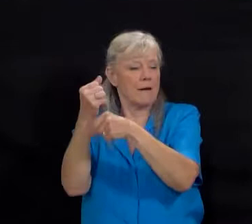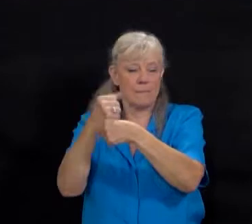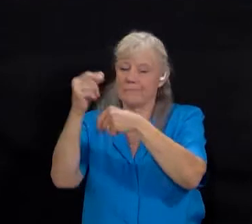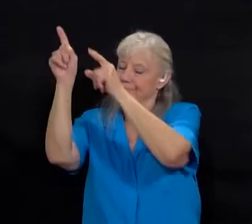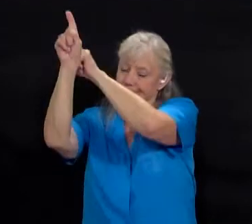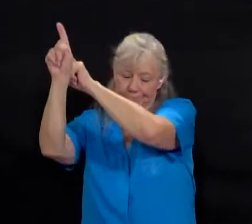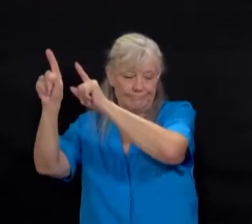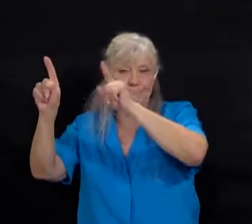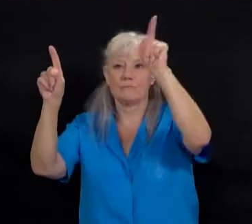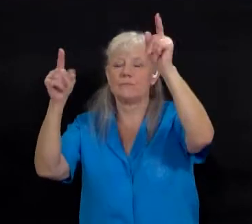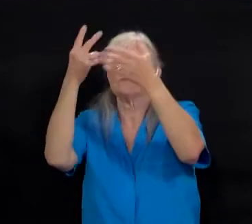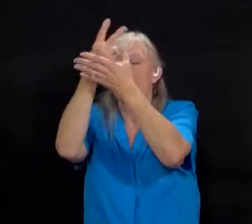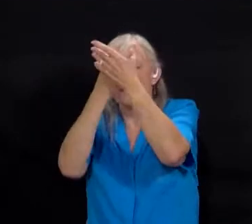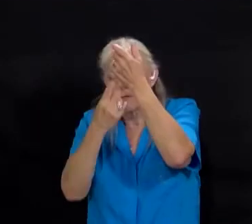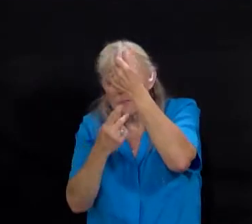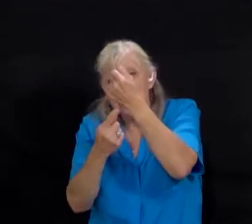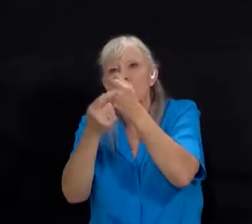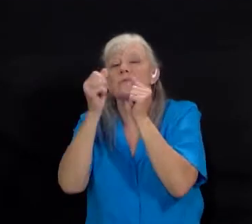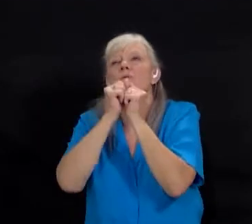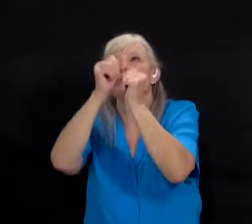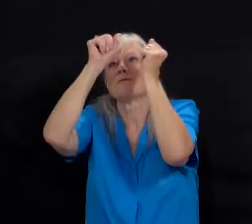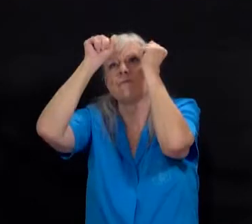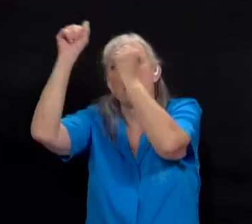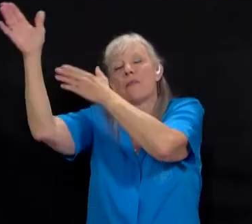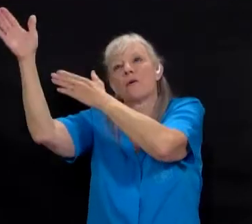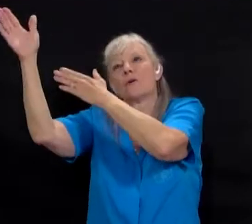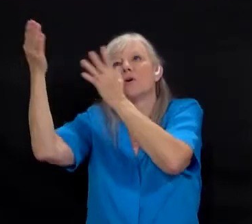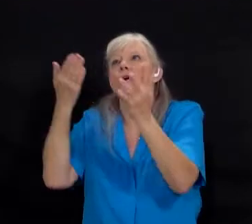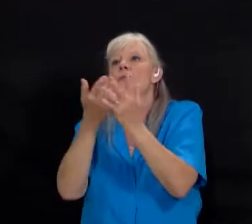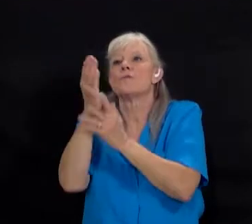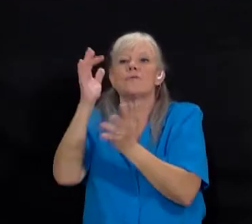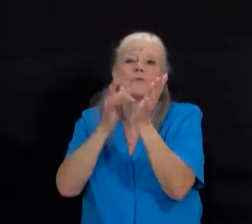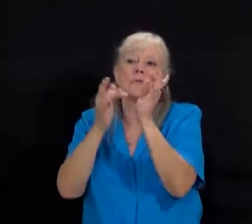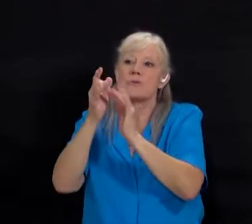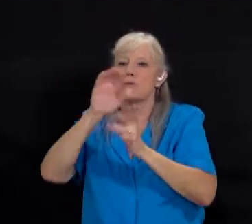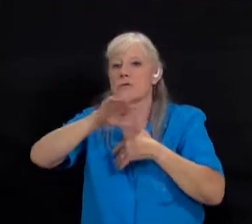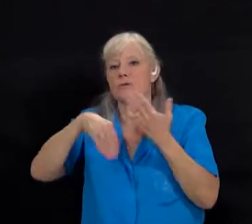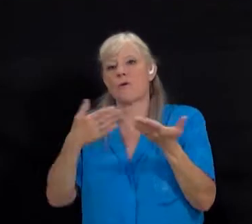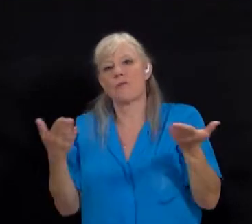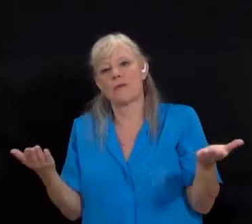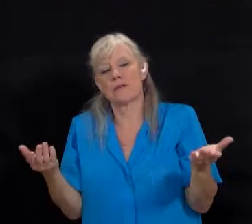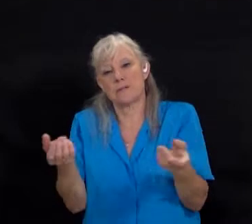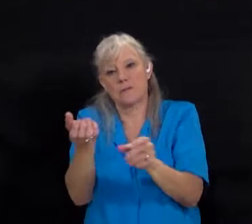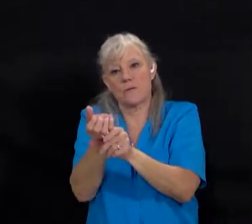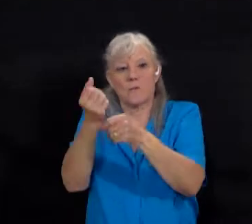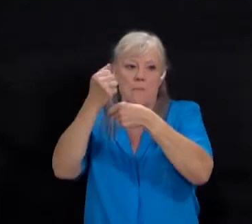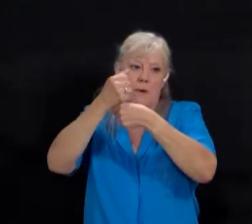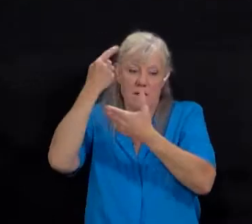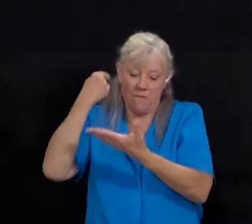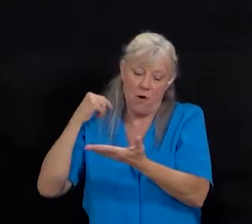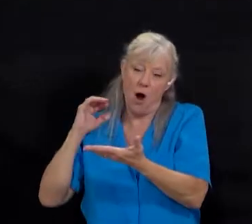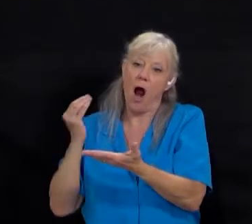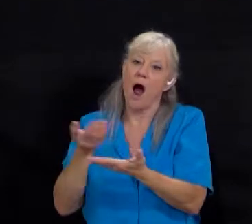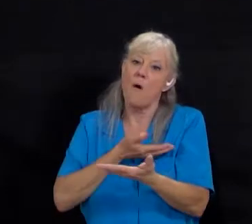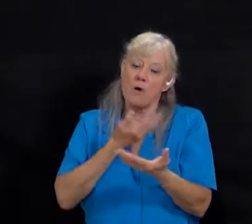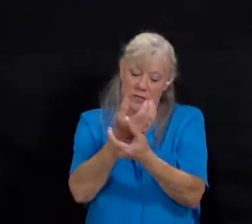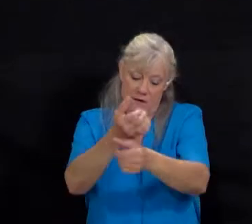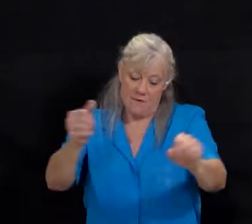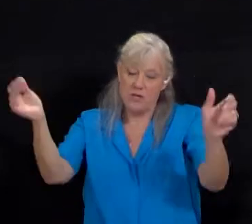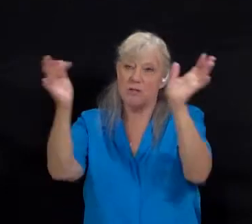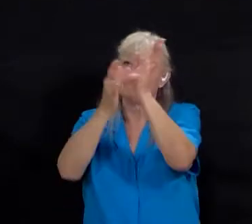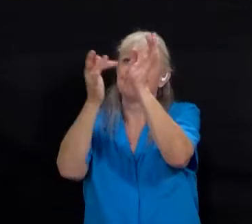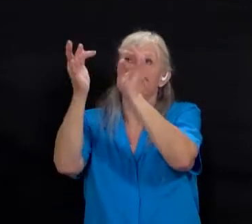made, consubstantial with the Father. Through him all things were made. For as men for our